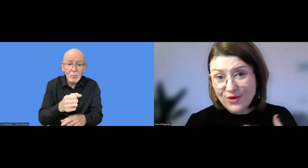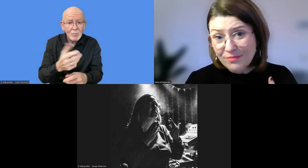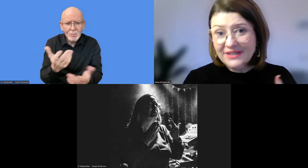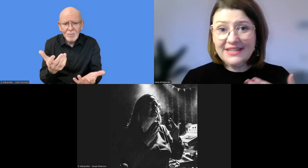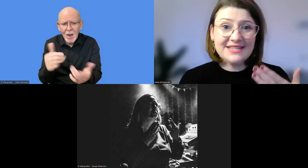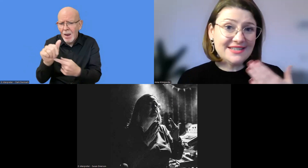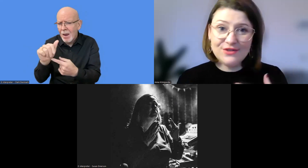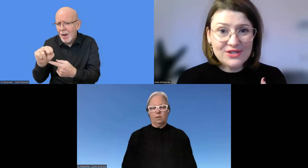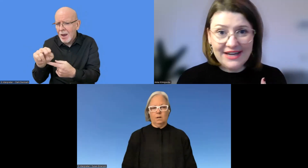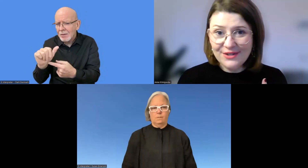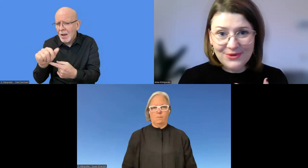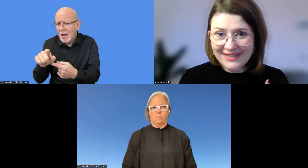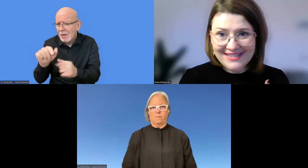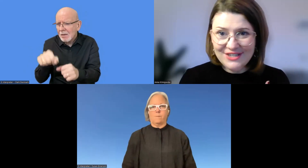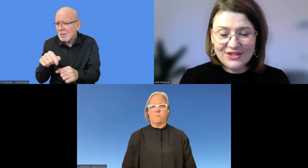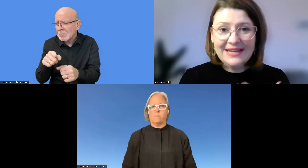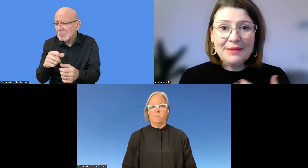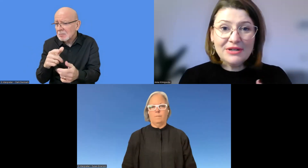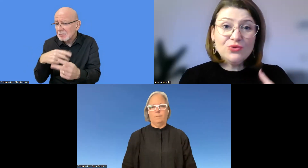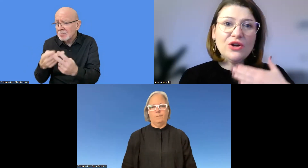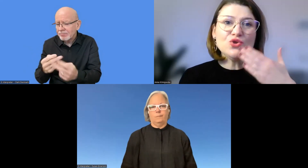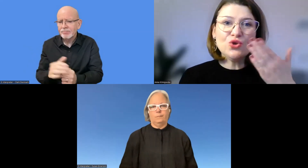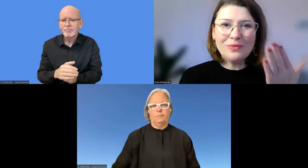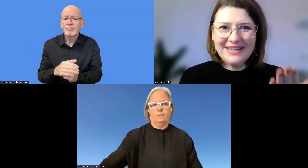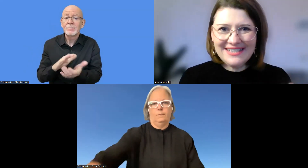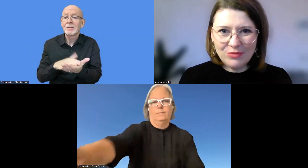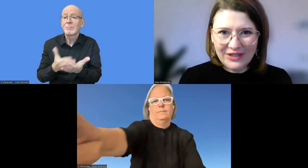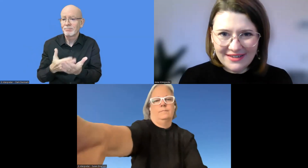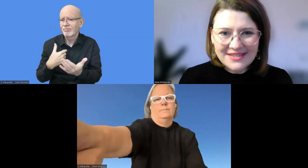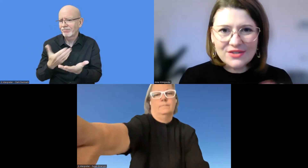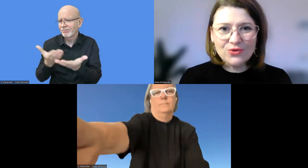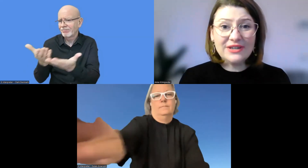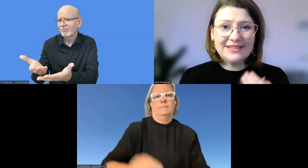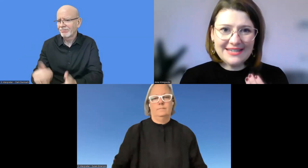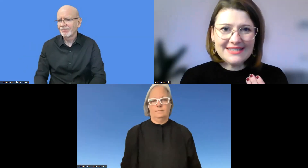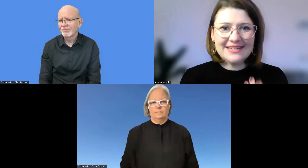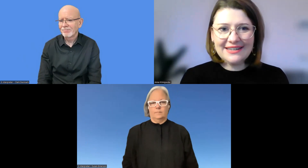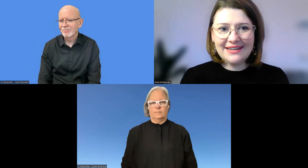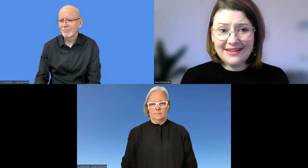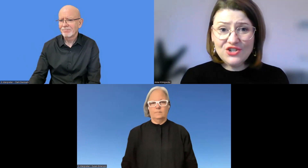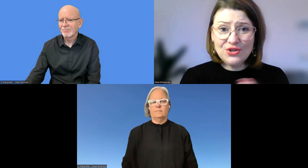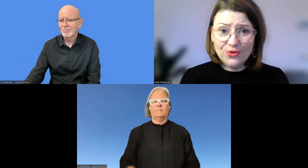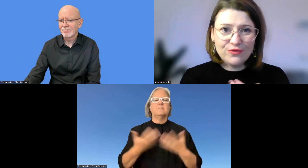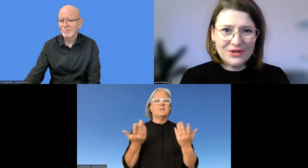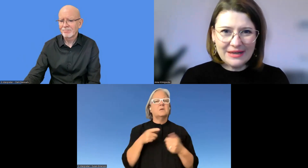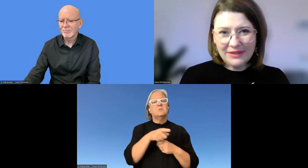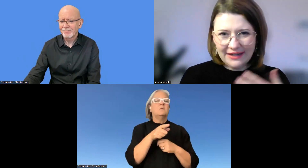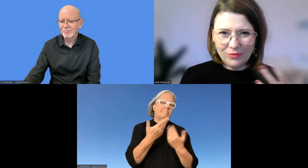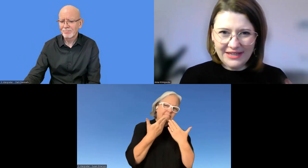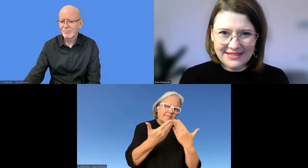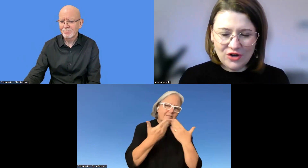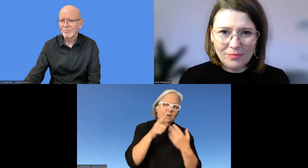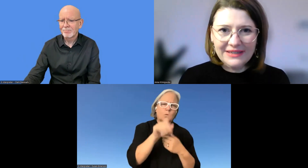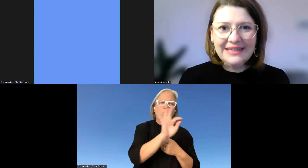yourself as a company, as a civil society organization, but you can also nominate someone else. So yes, an NGO, for example,